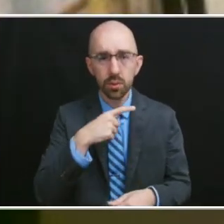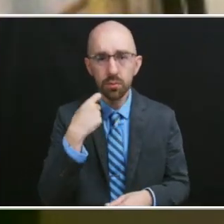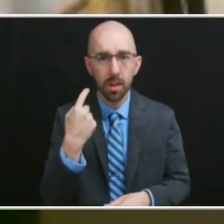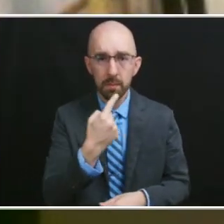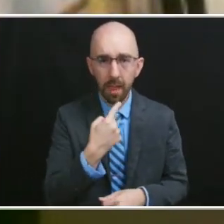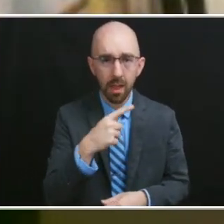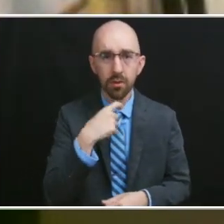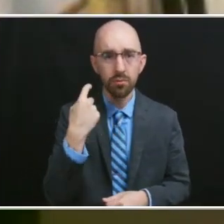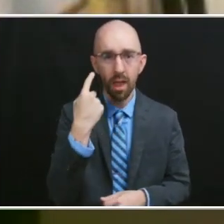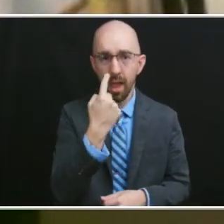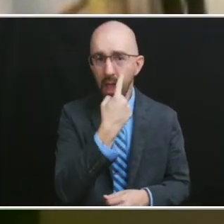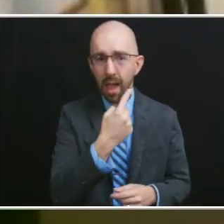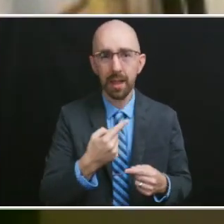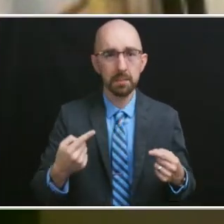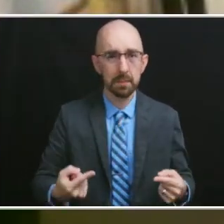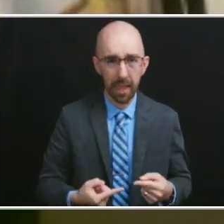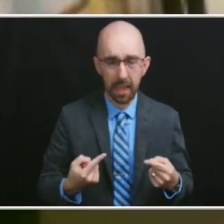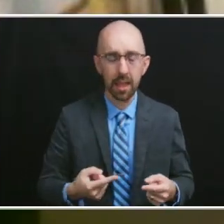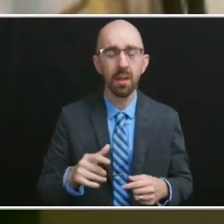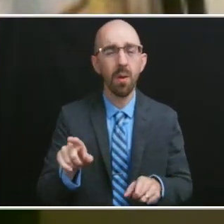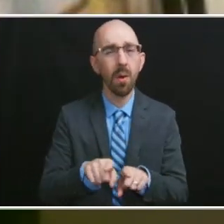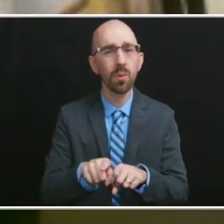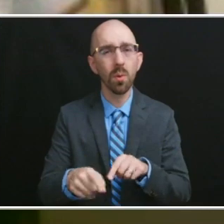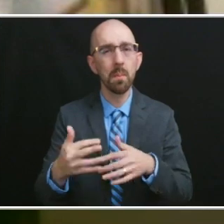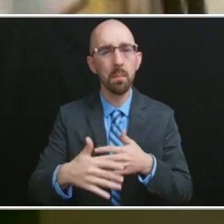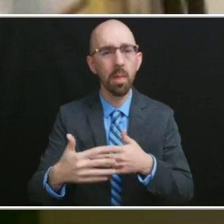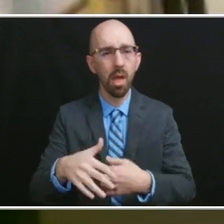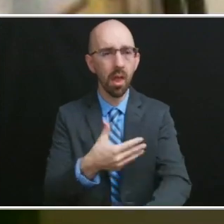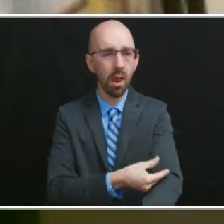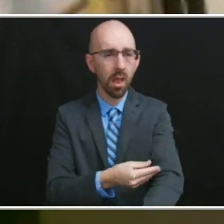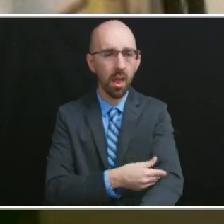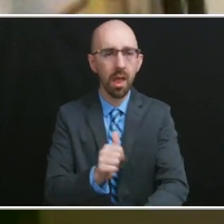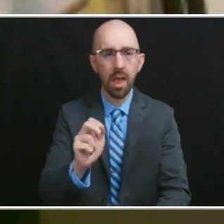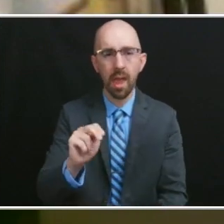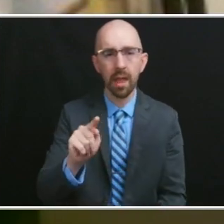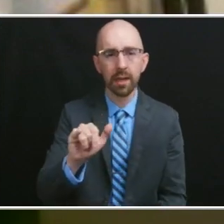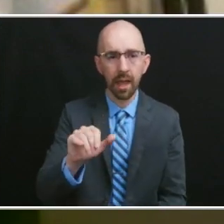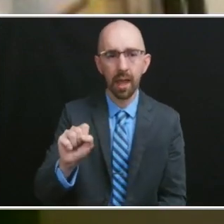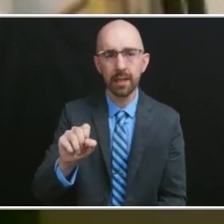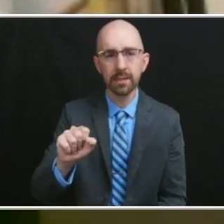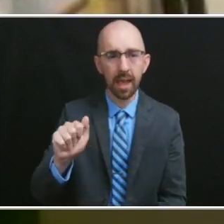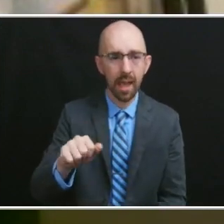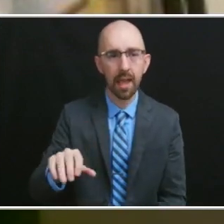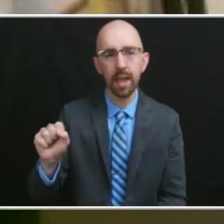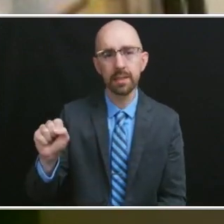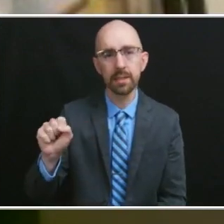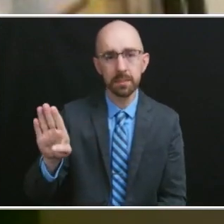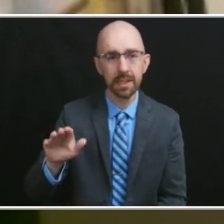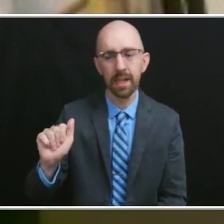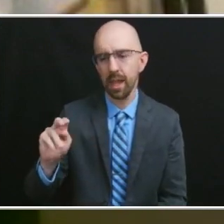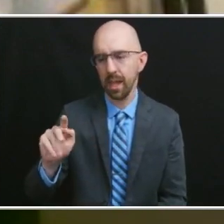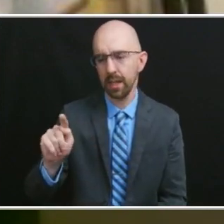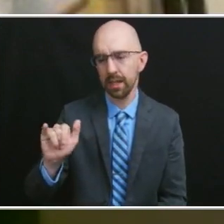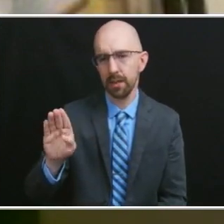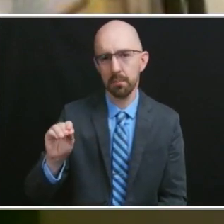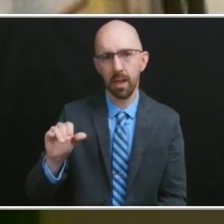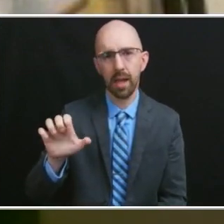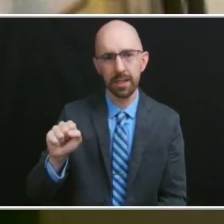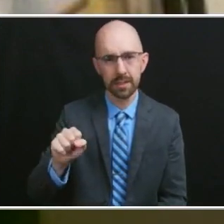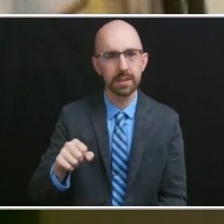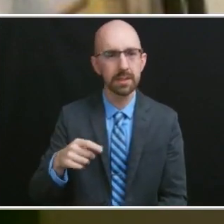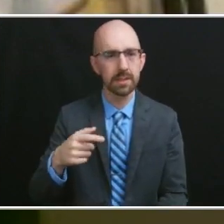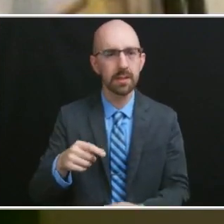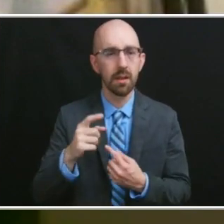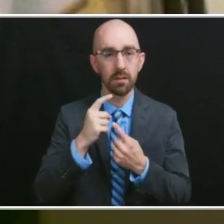pain, but also blood tests like the anti-SSA, anti-SSB antibodies, and frequently a minor salivary gland biopsy from the